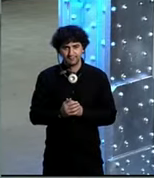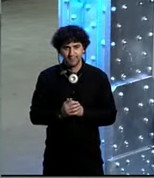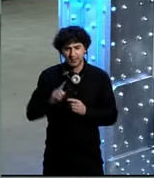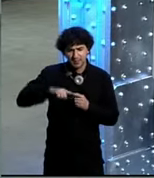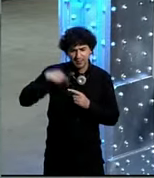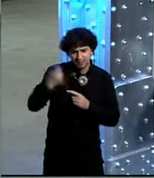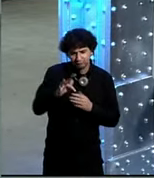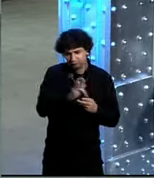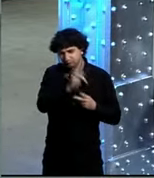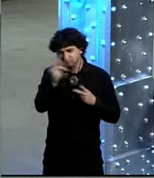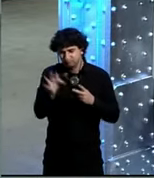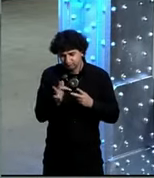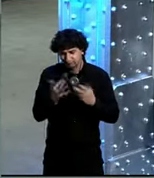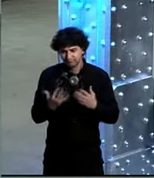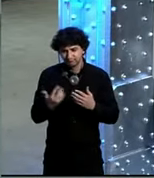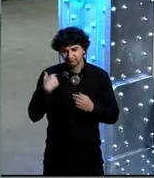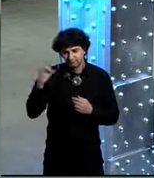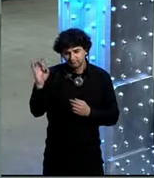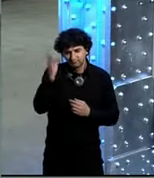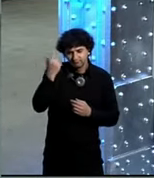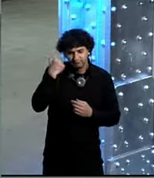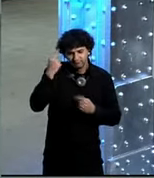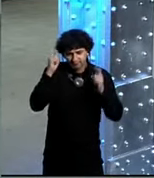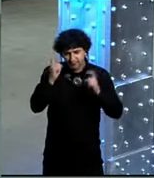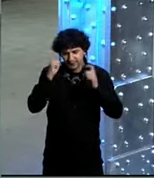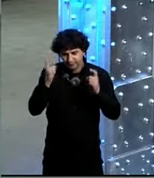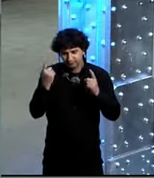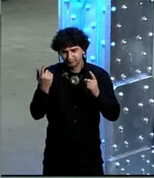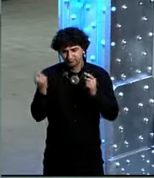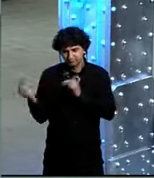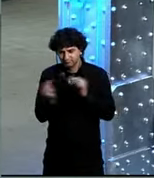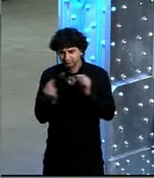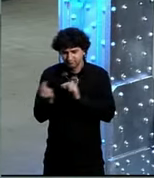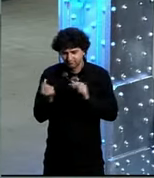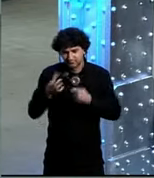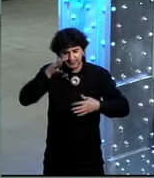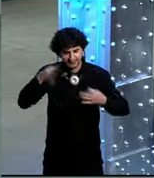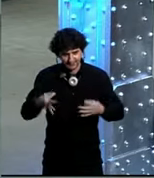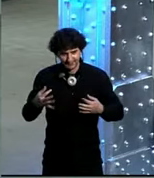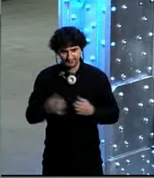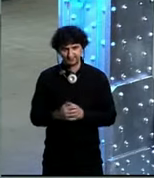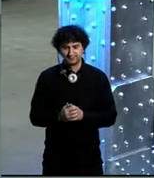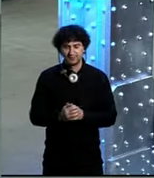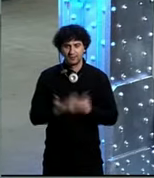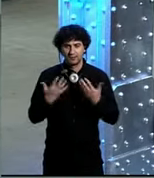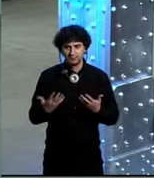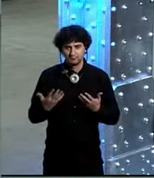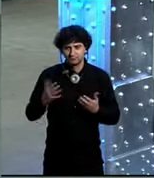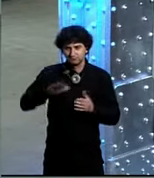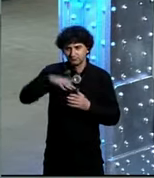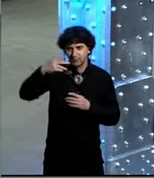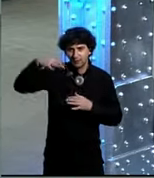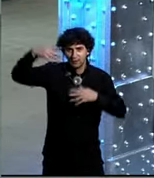very much on solid ground as well, and not fly out into the stratosphere too